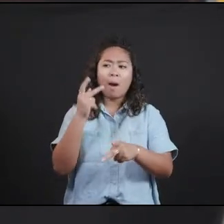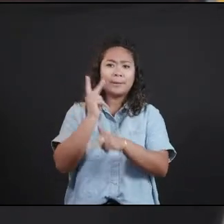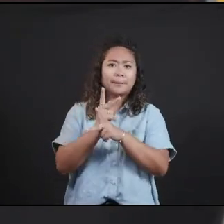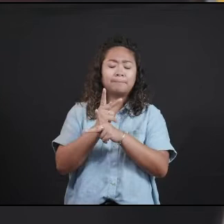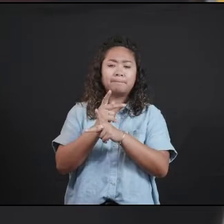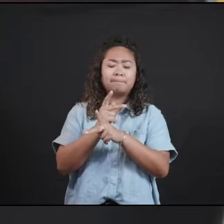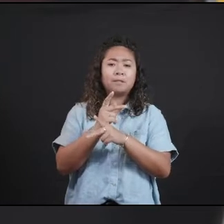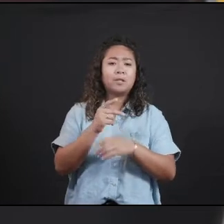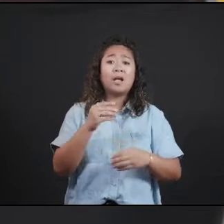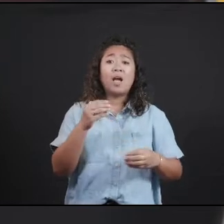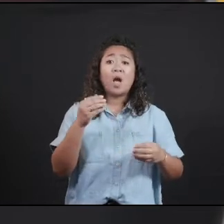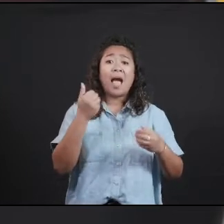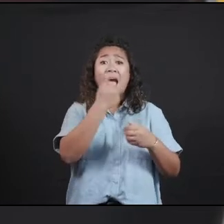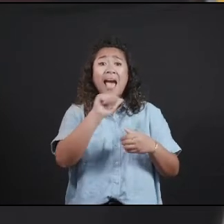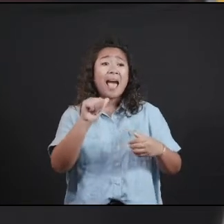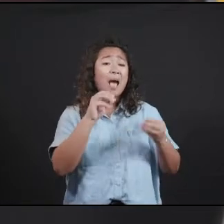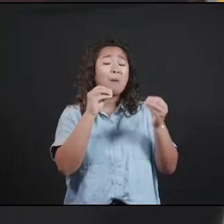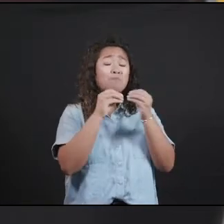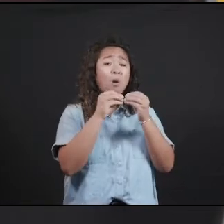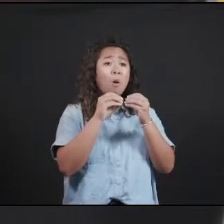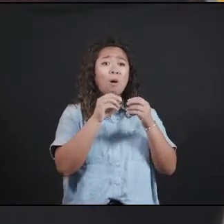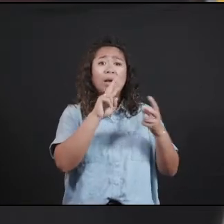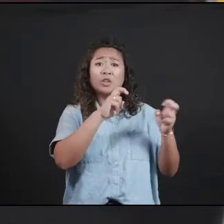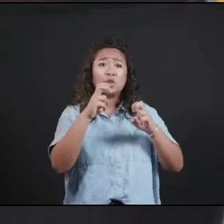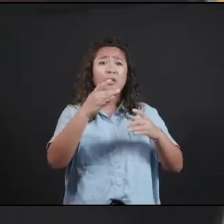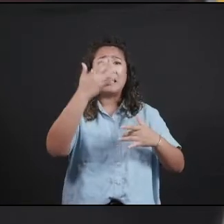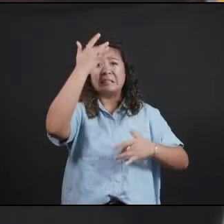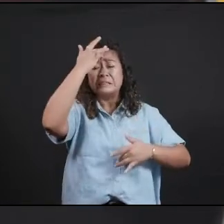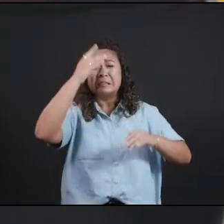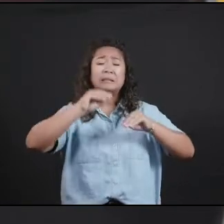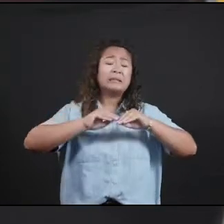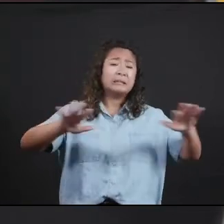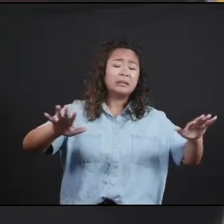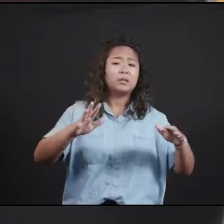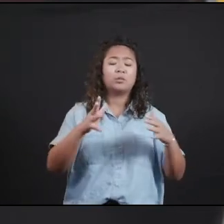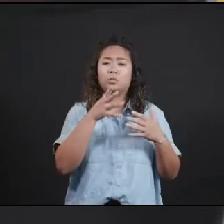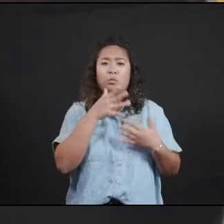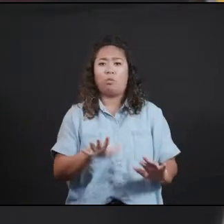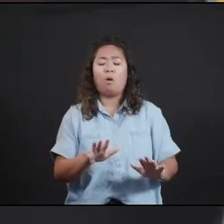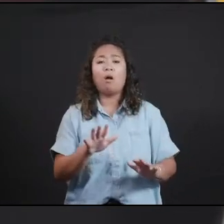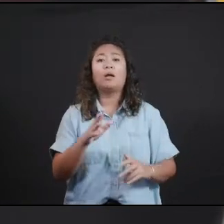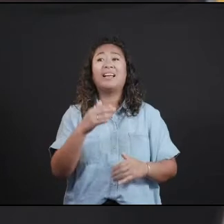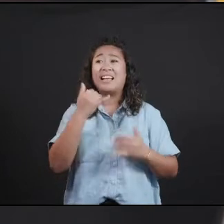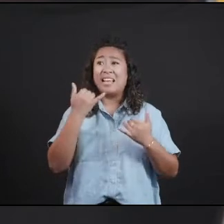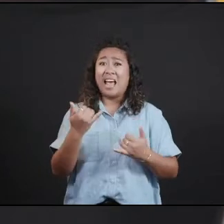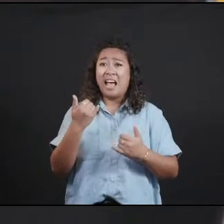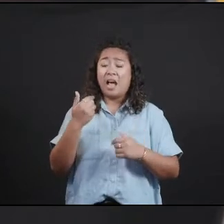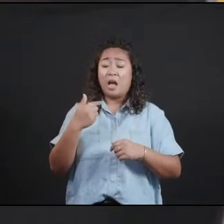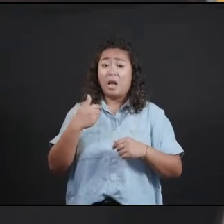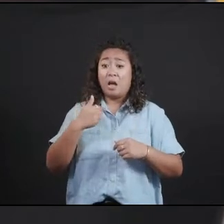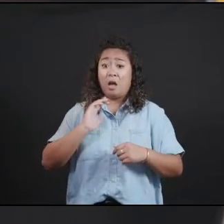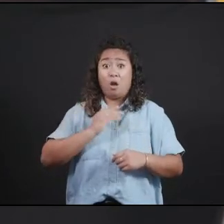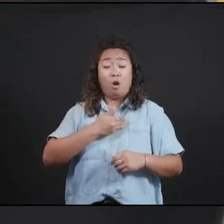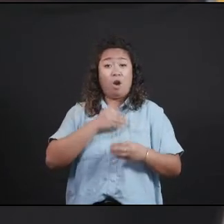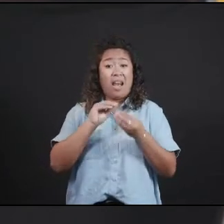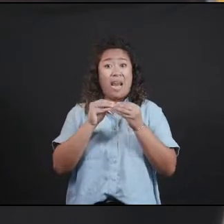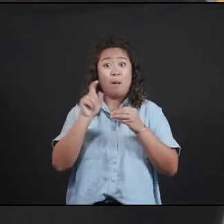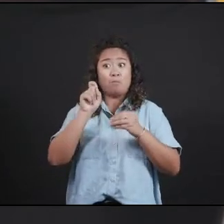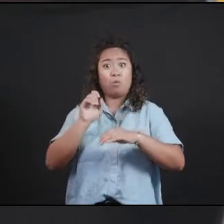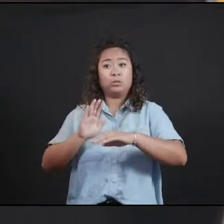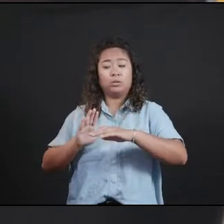all public beaches are defined, 50 feet from the shoreline, the high water mark. No one is allowed to be in that